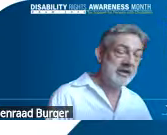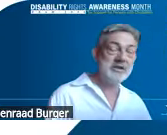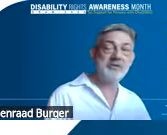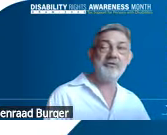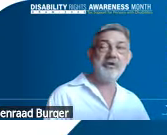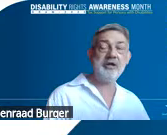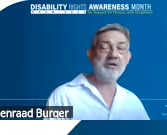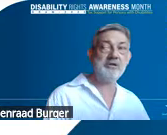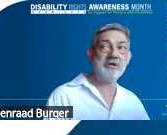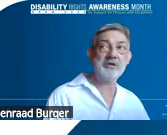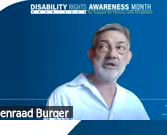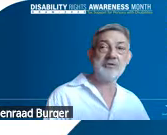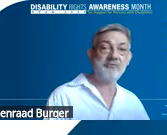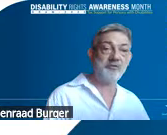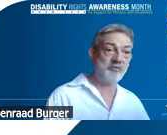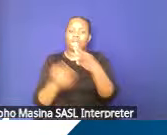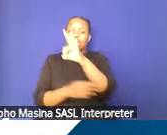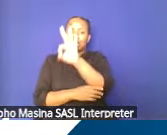it is